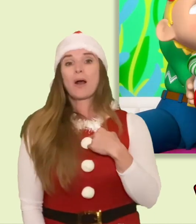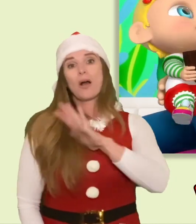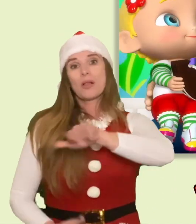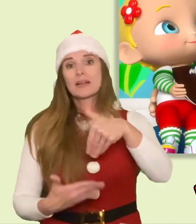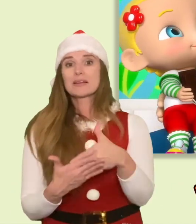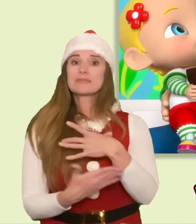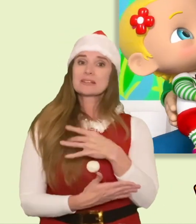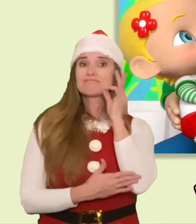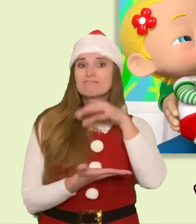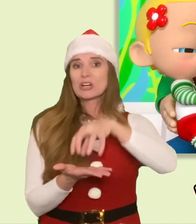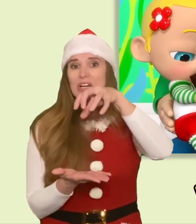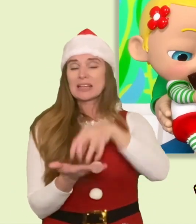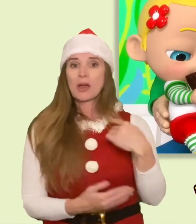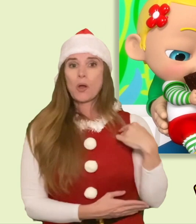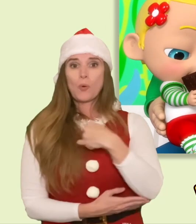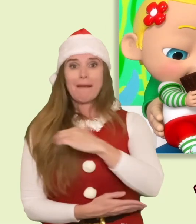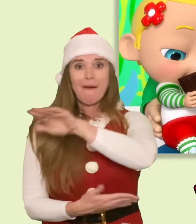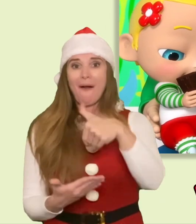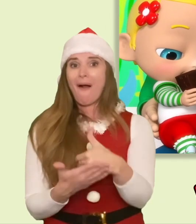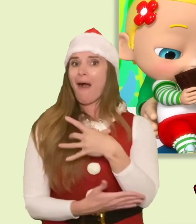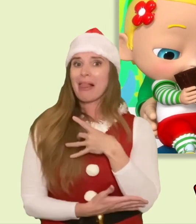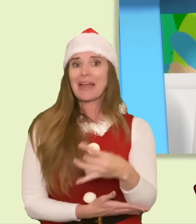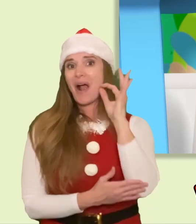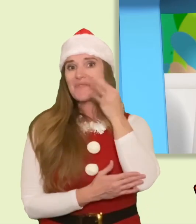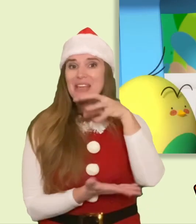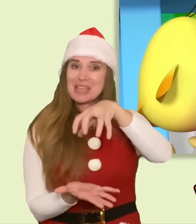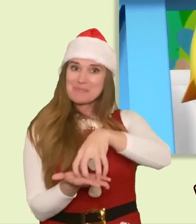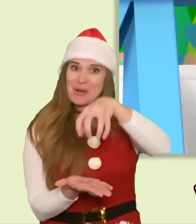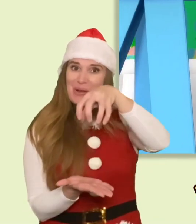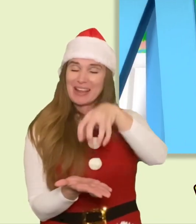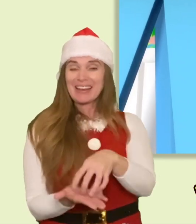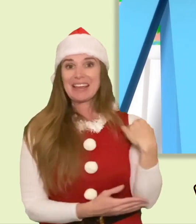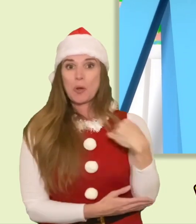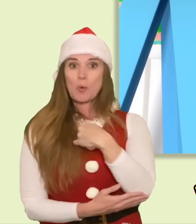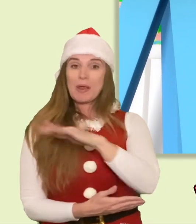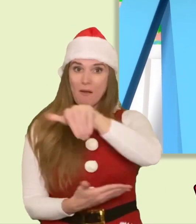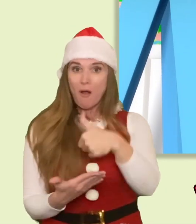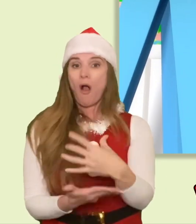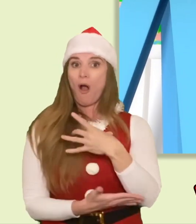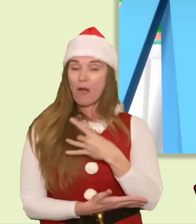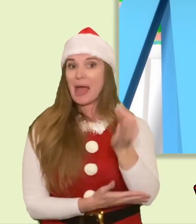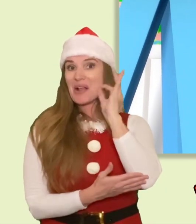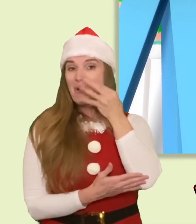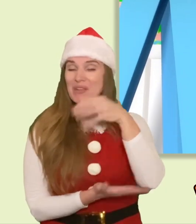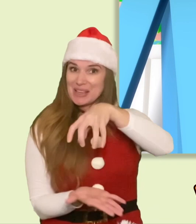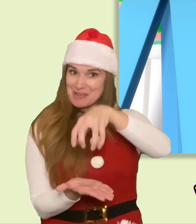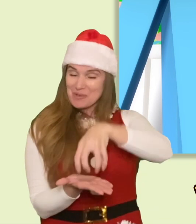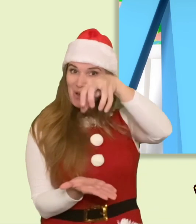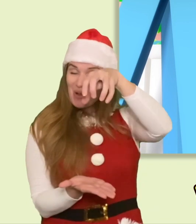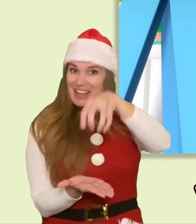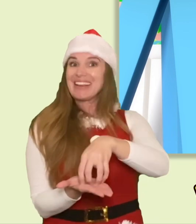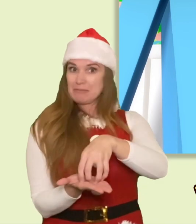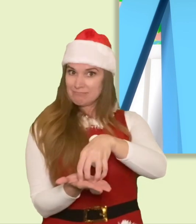We all like our figgy pudding. We all like our figgy pudding. We all like our